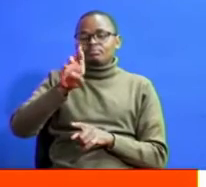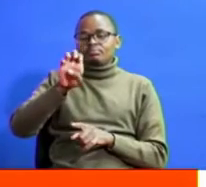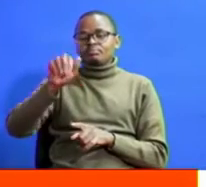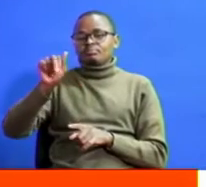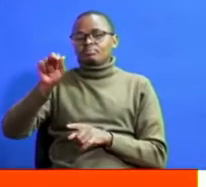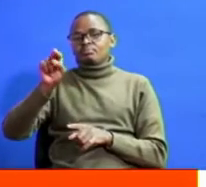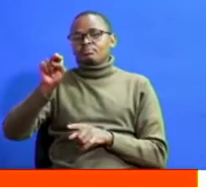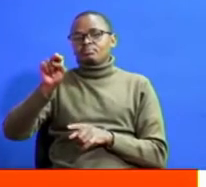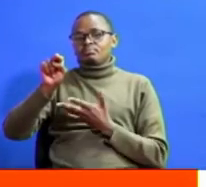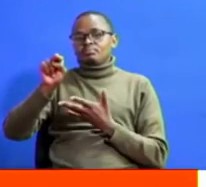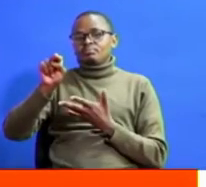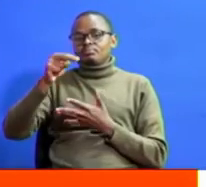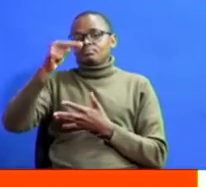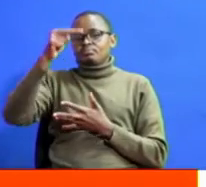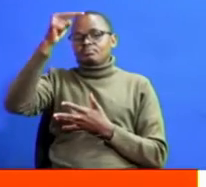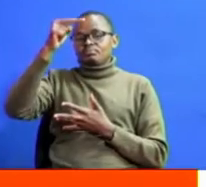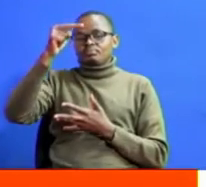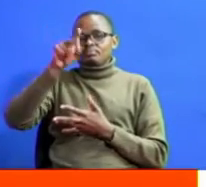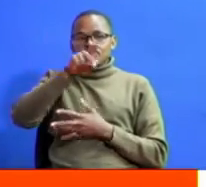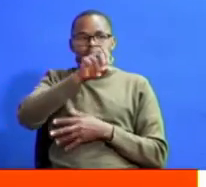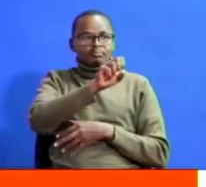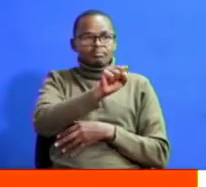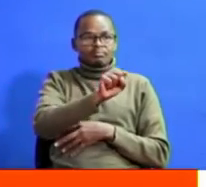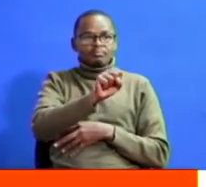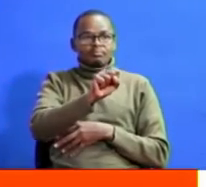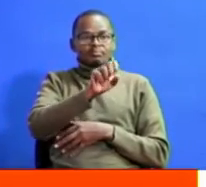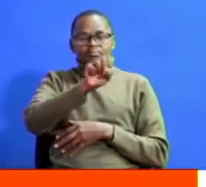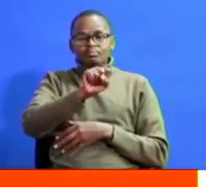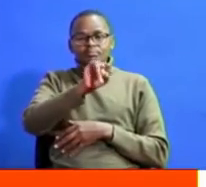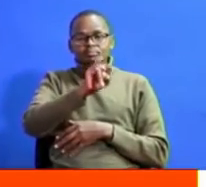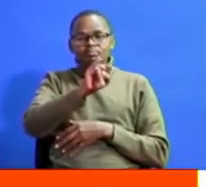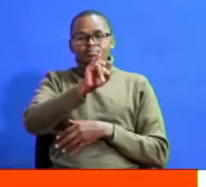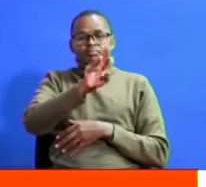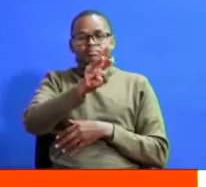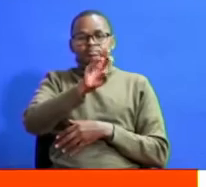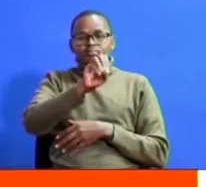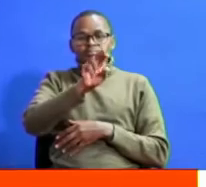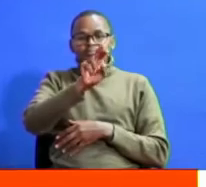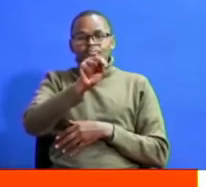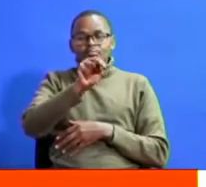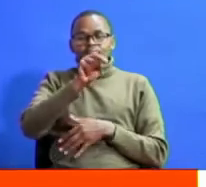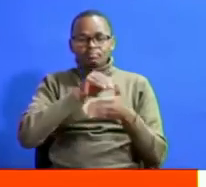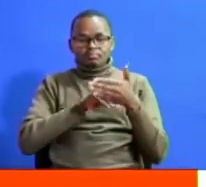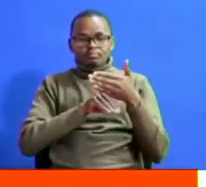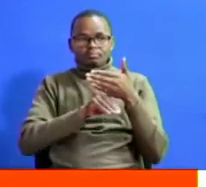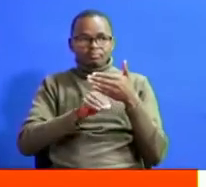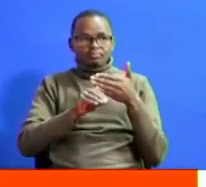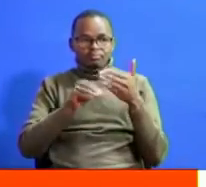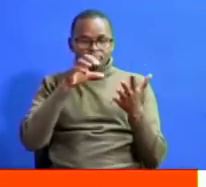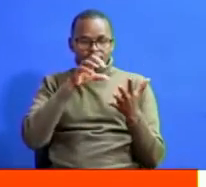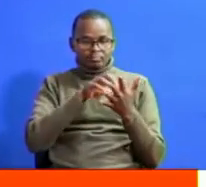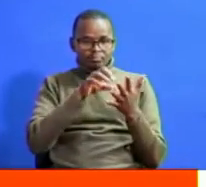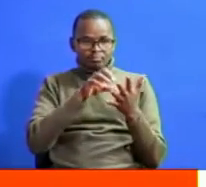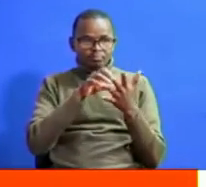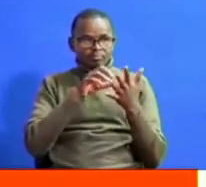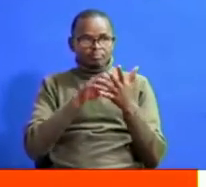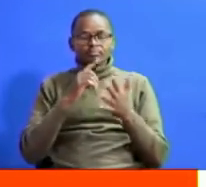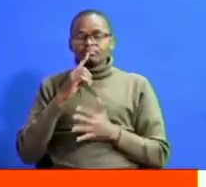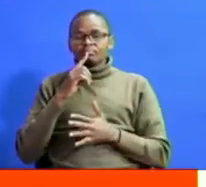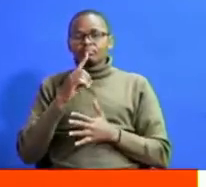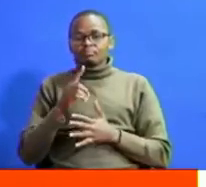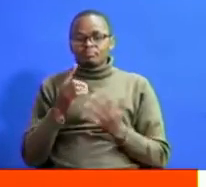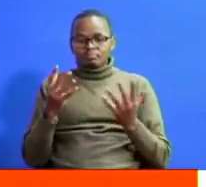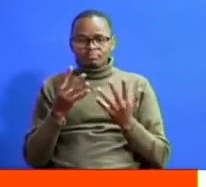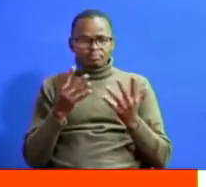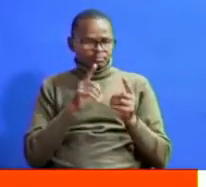construction. Higher Education PS Ambassador Simon Obukwesi, who visited the site, access to the situation, raised a doubt as